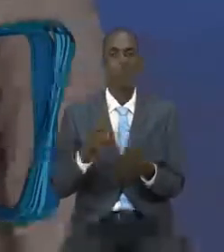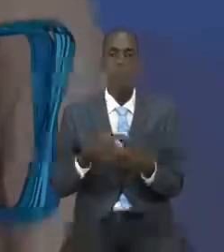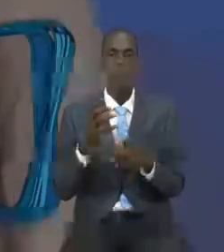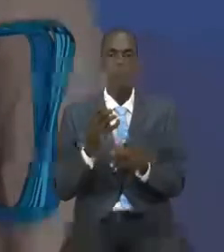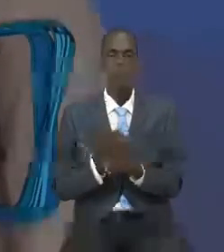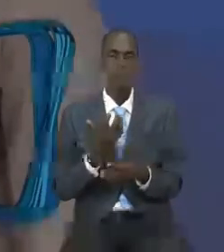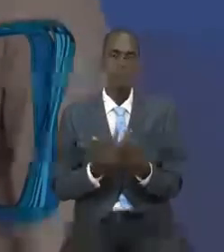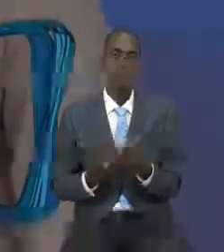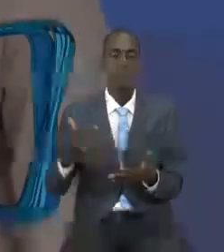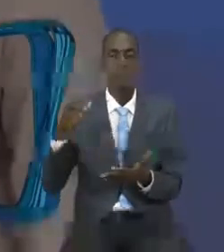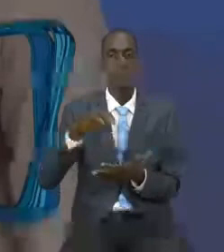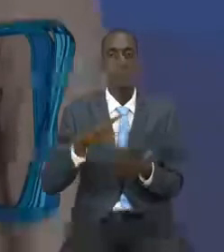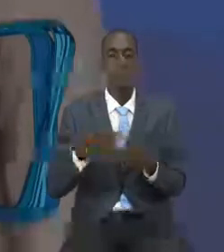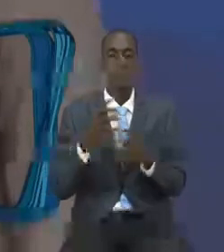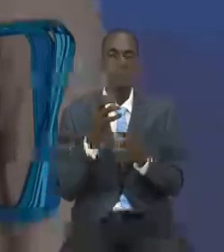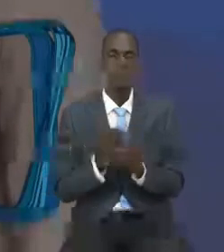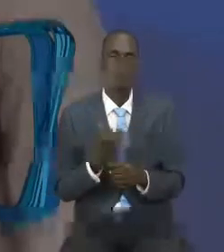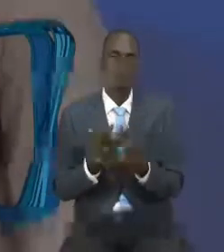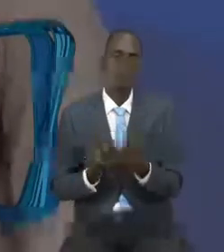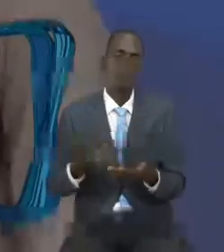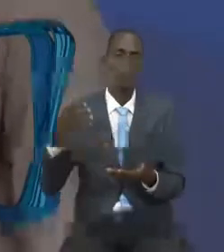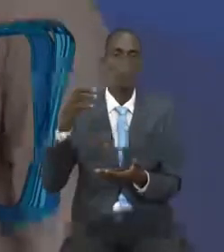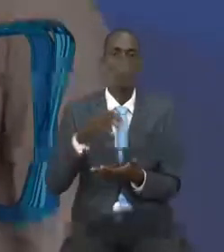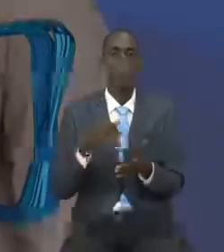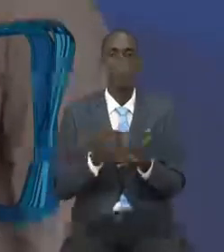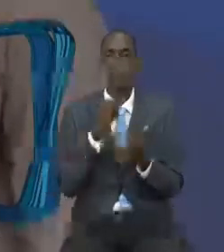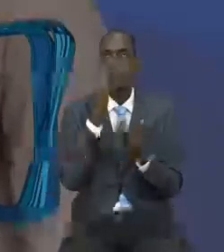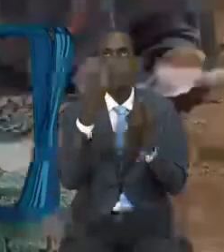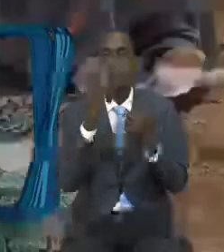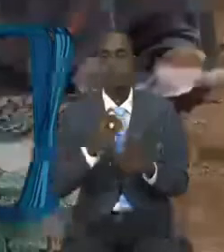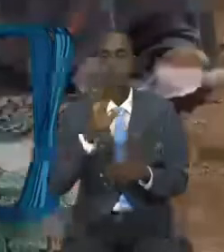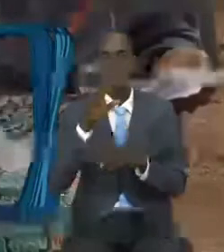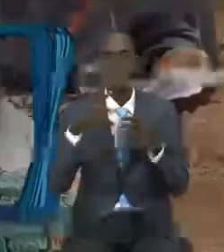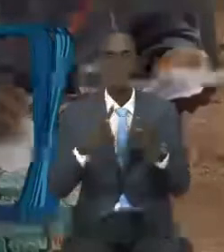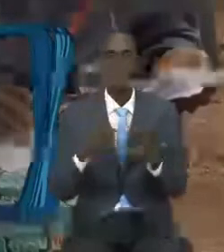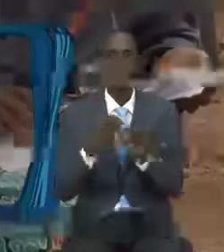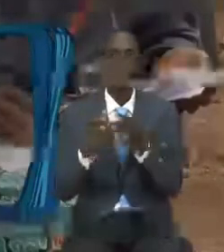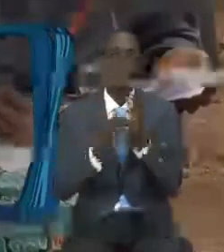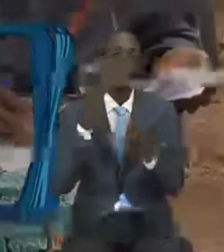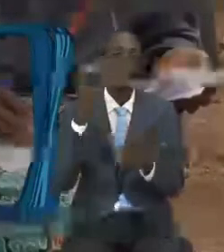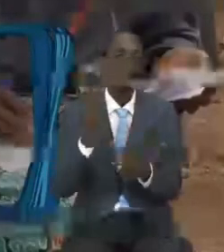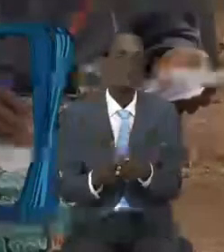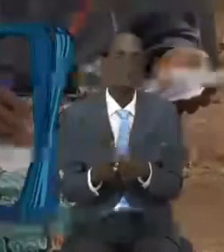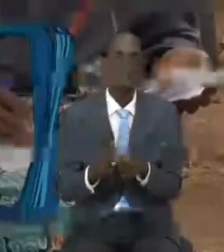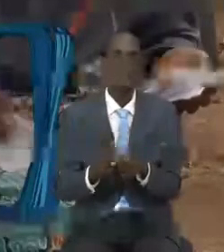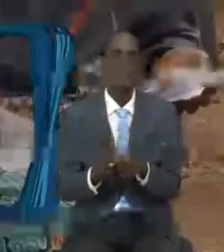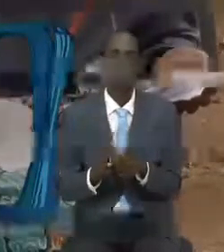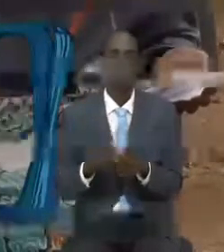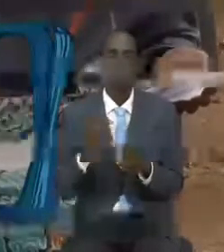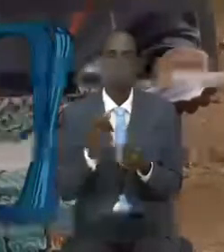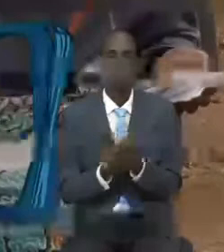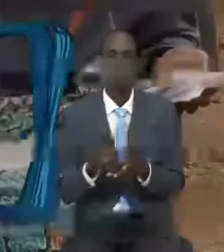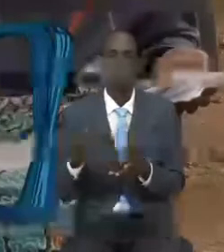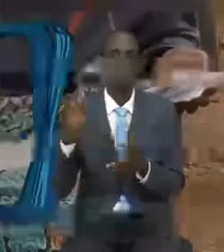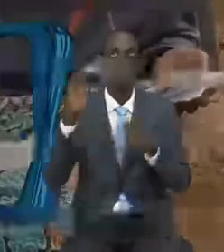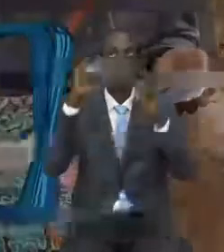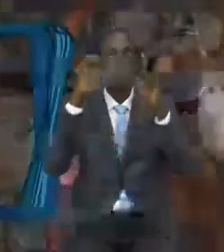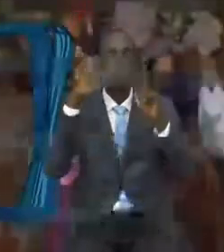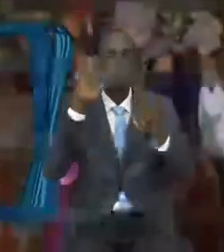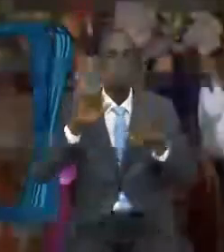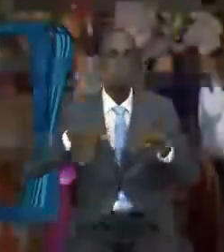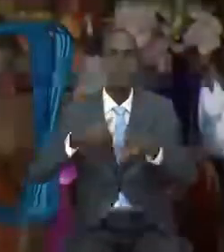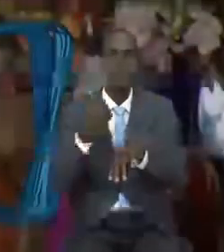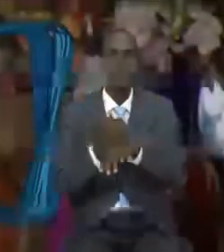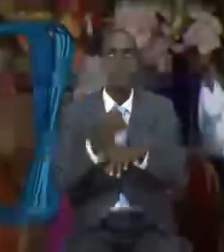wealth. Get wealth is coming your way. Amen. That he may establish his